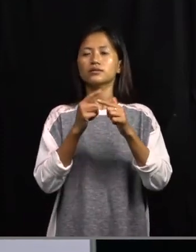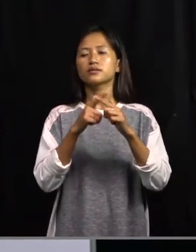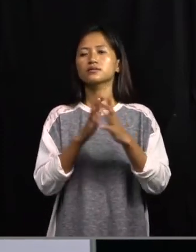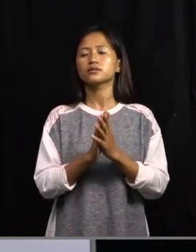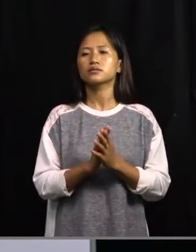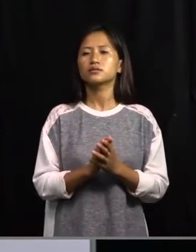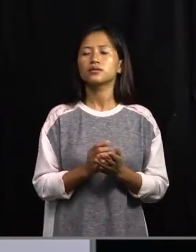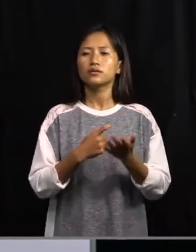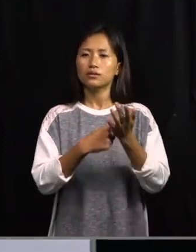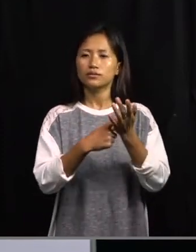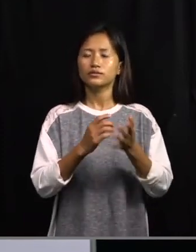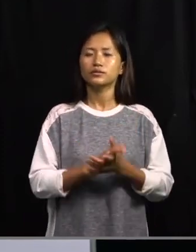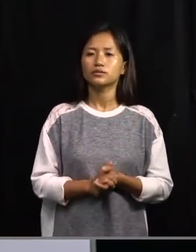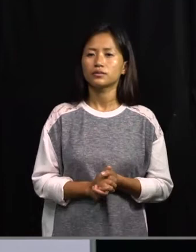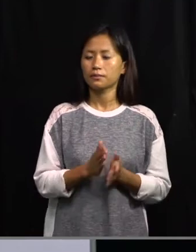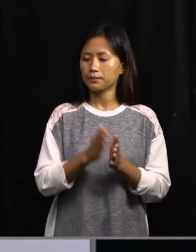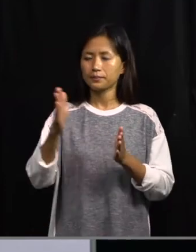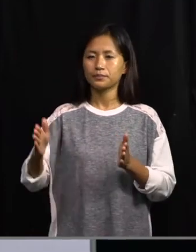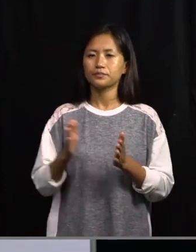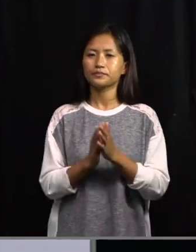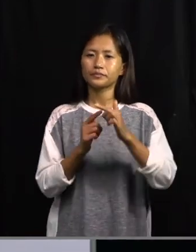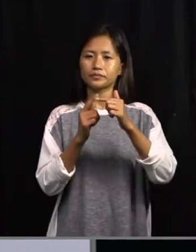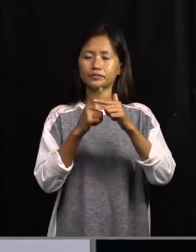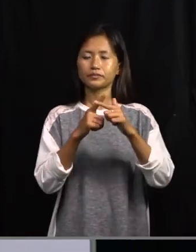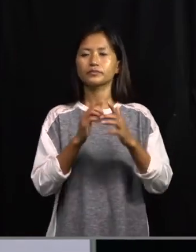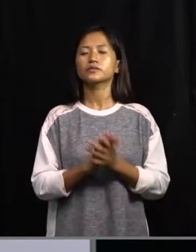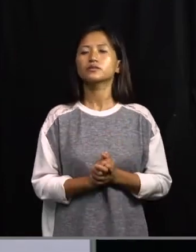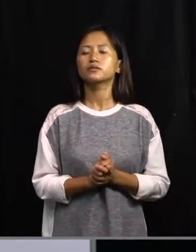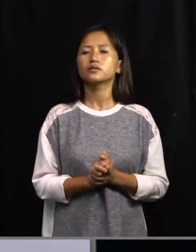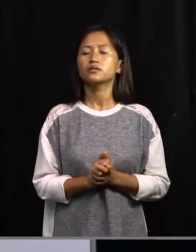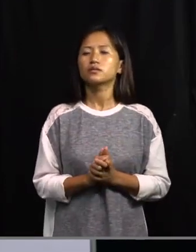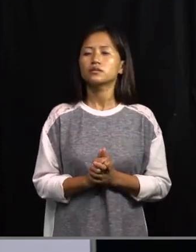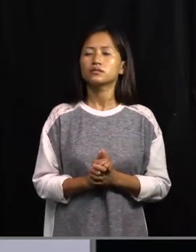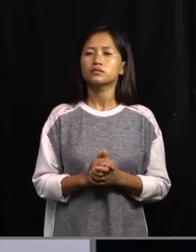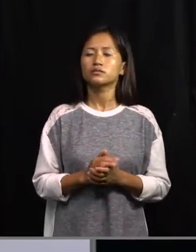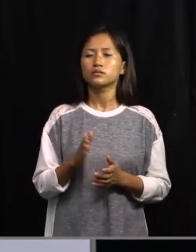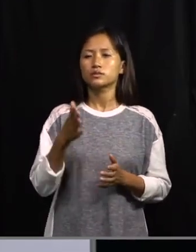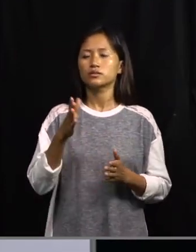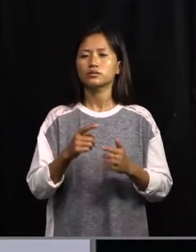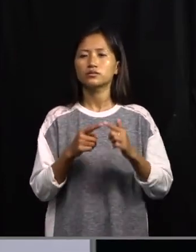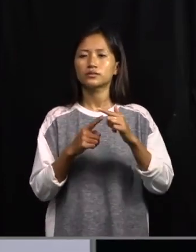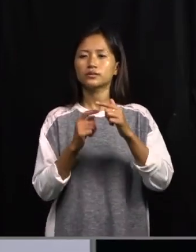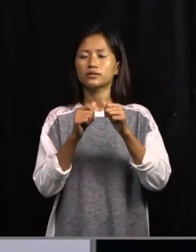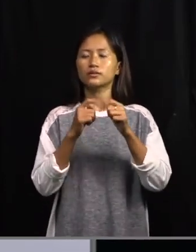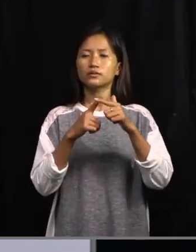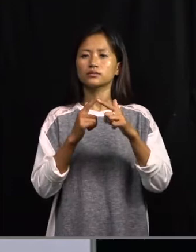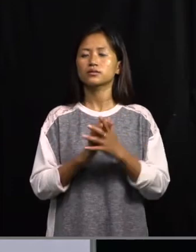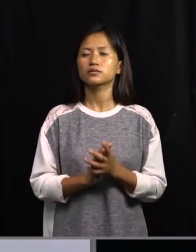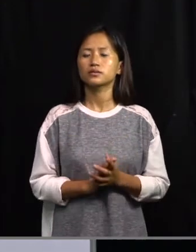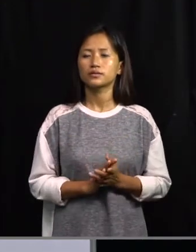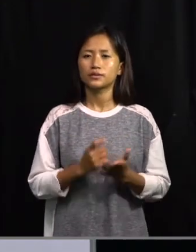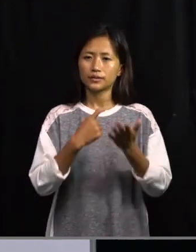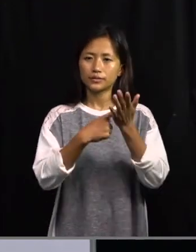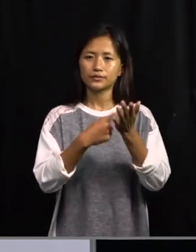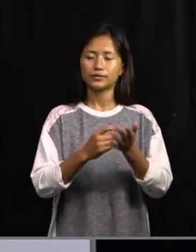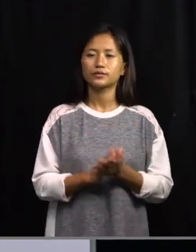all sources besides taxation, that will be called non-tax revenue. And in fact, the government